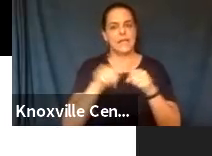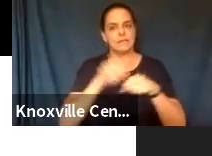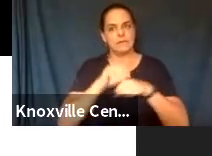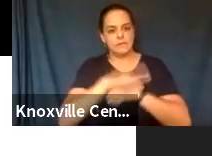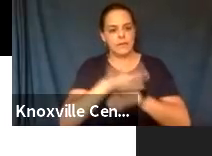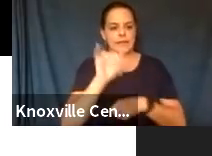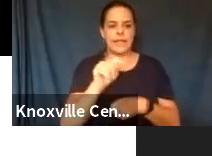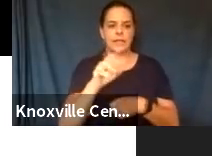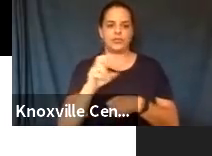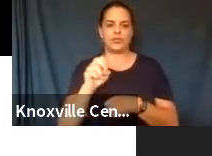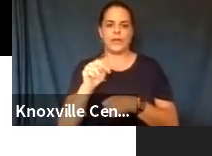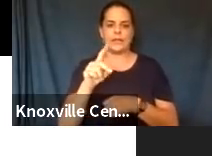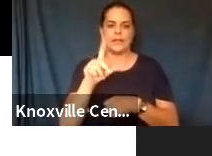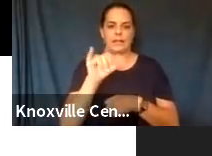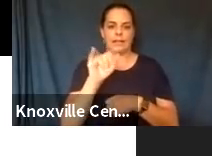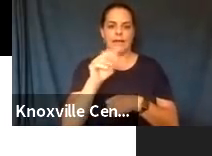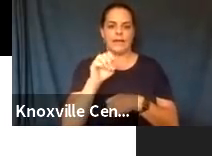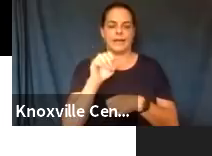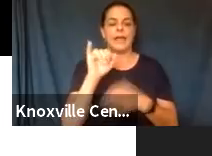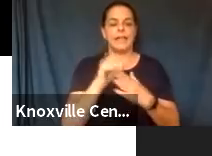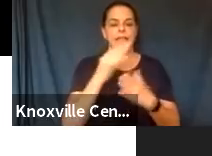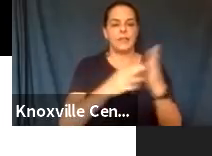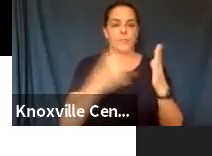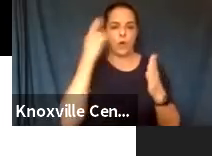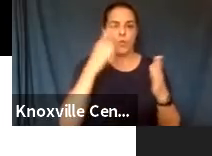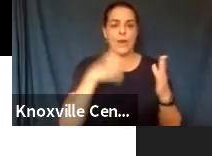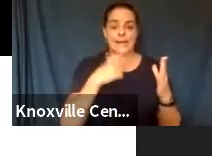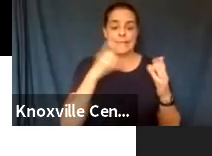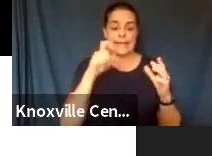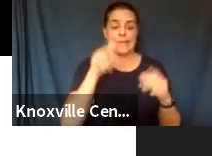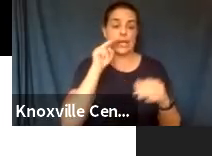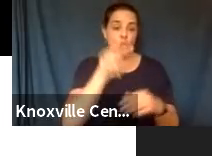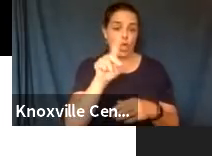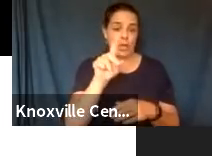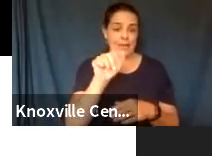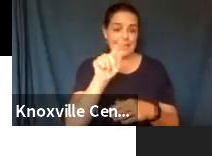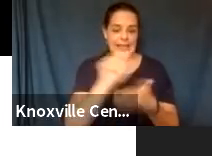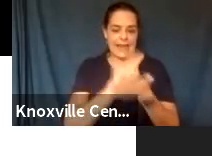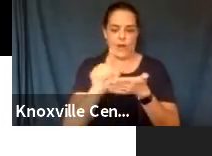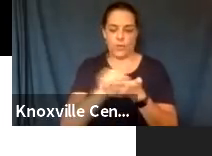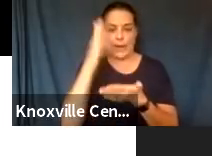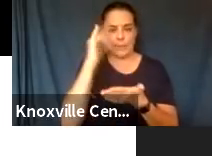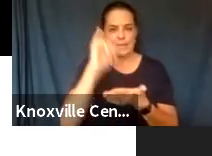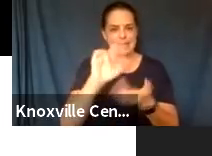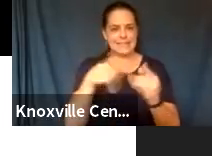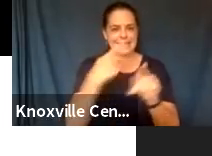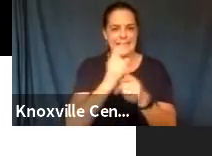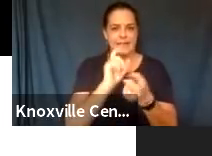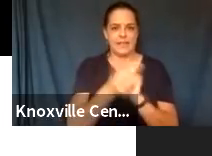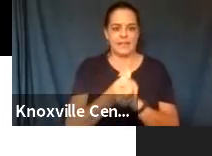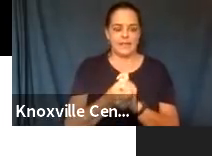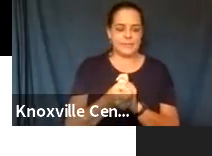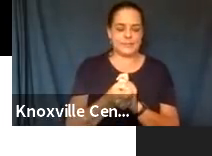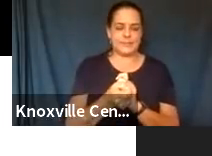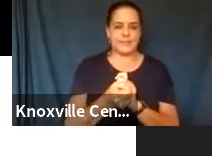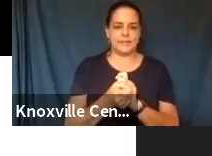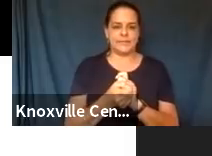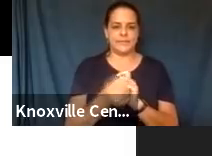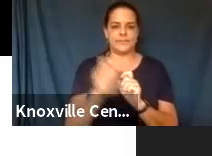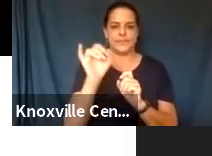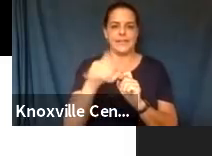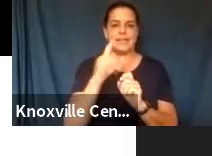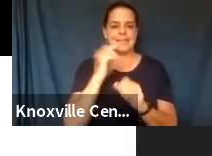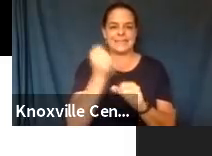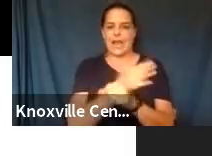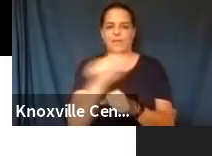part of the reason why when I said I think we need to look at data once a week, it's changes like this. Now again, this is everything else